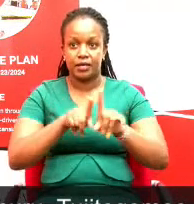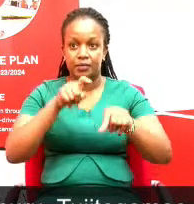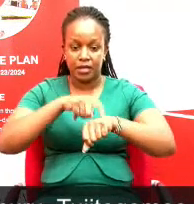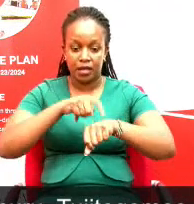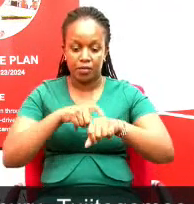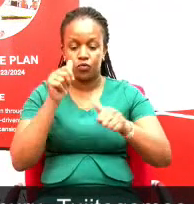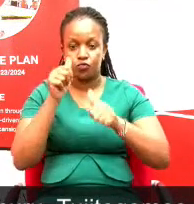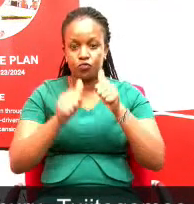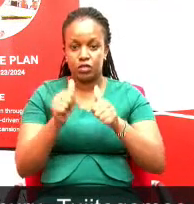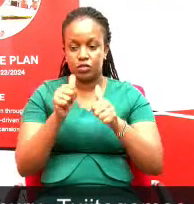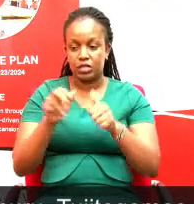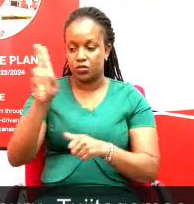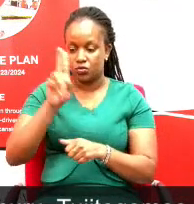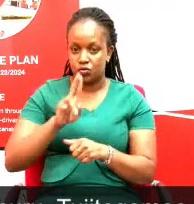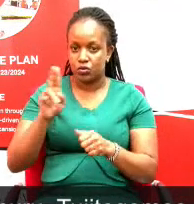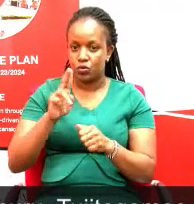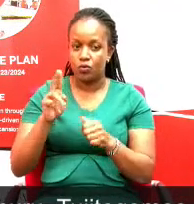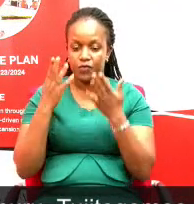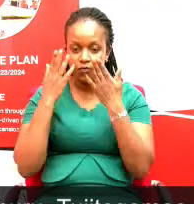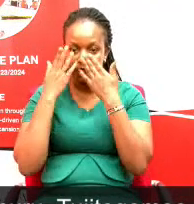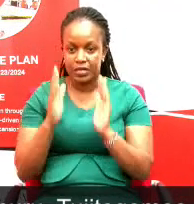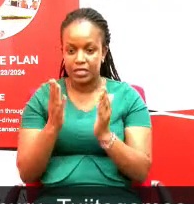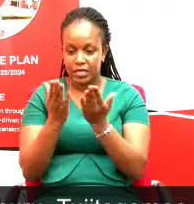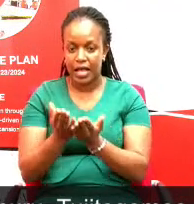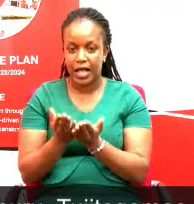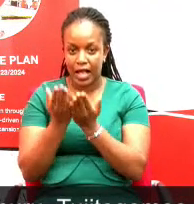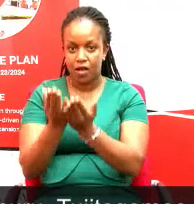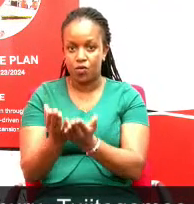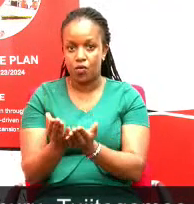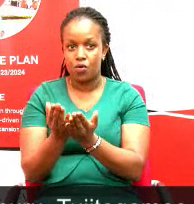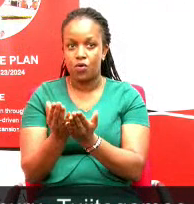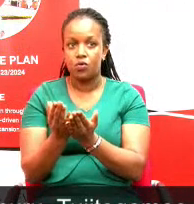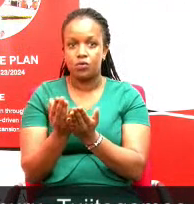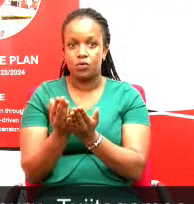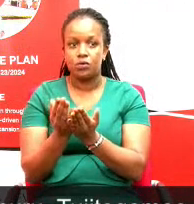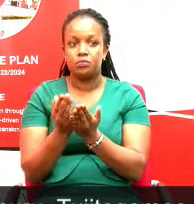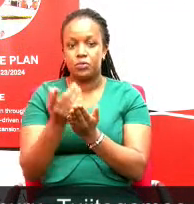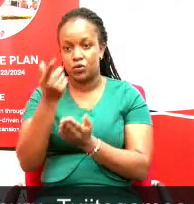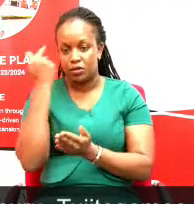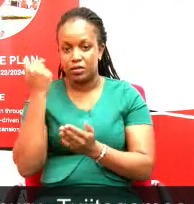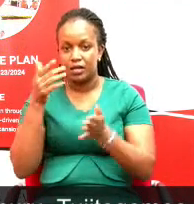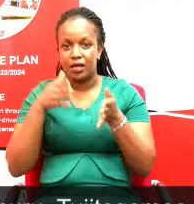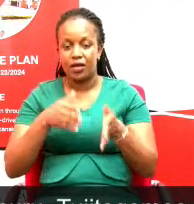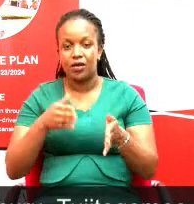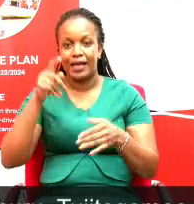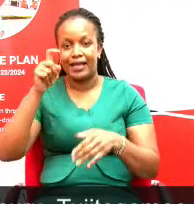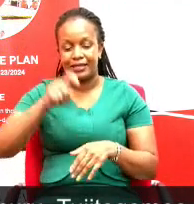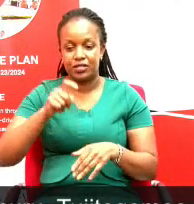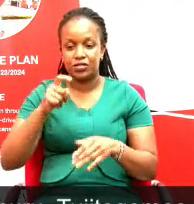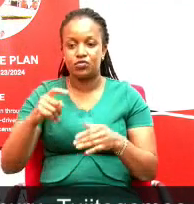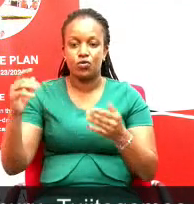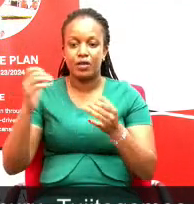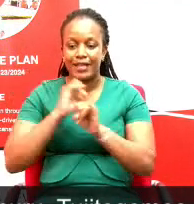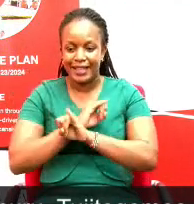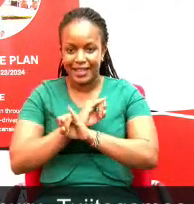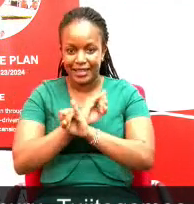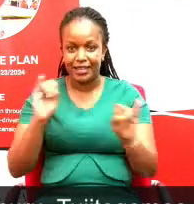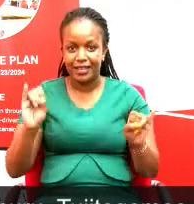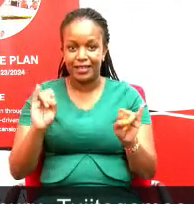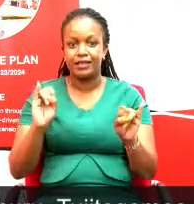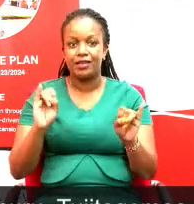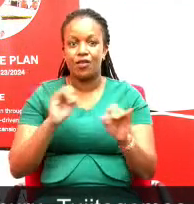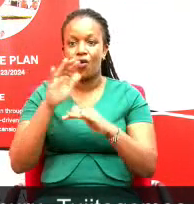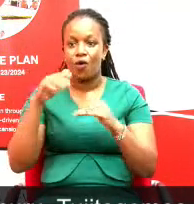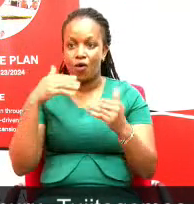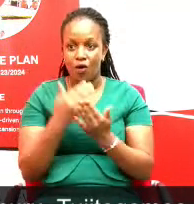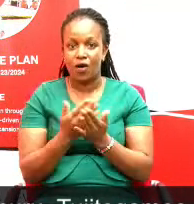cargo at the port still remains long, actually I'm a bit alarmed because I'm told now to clear, we need more than 146 hours, and that is like how